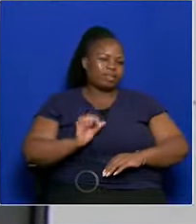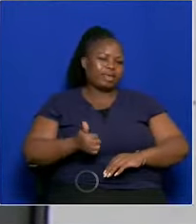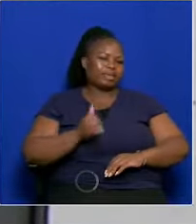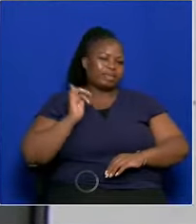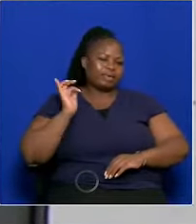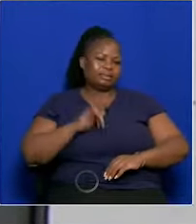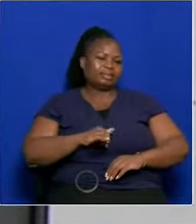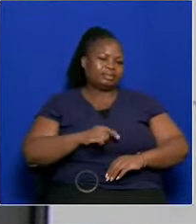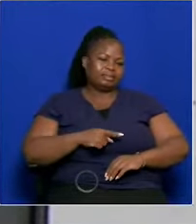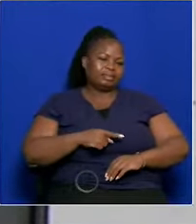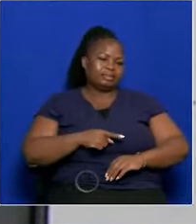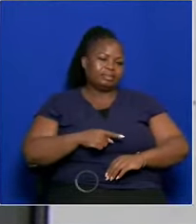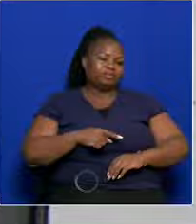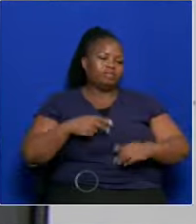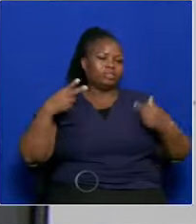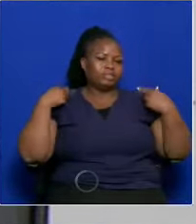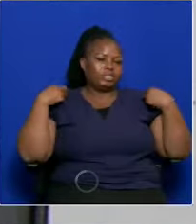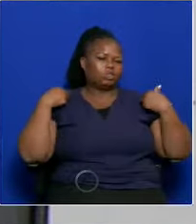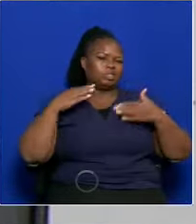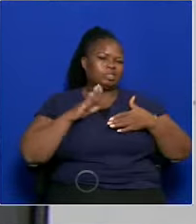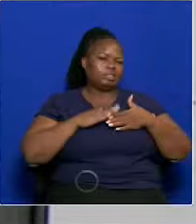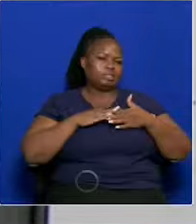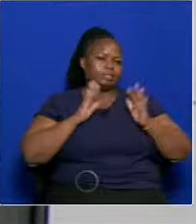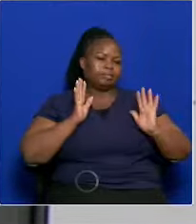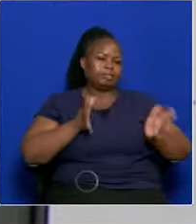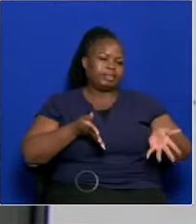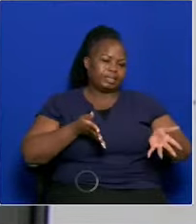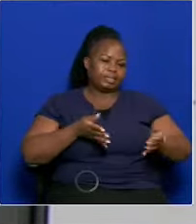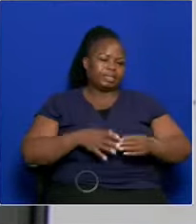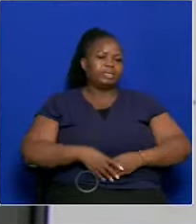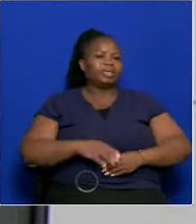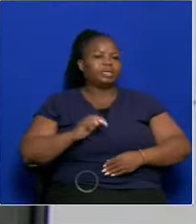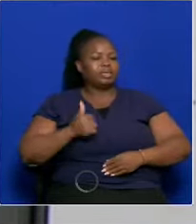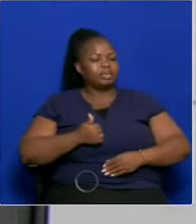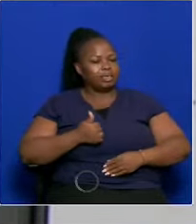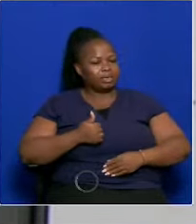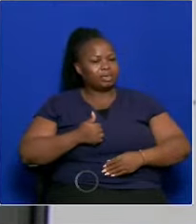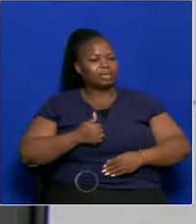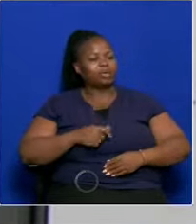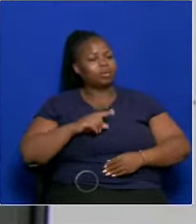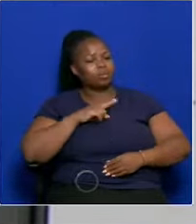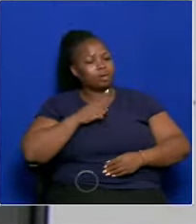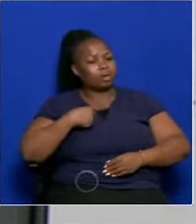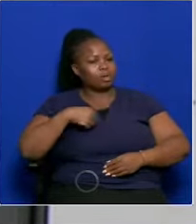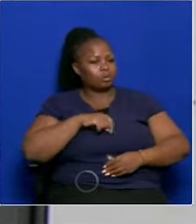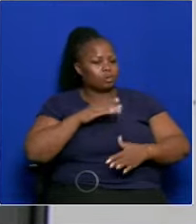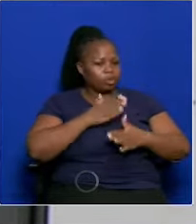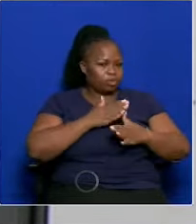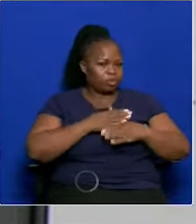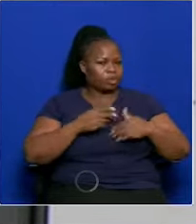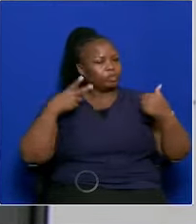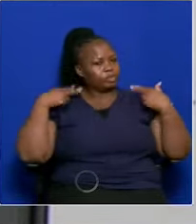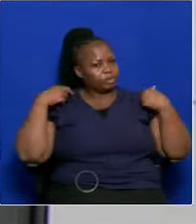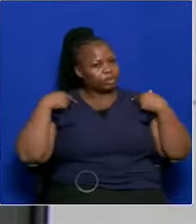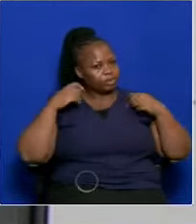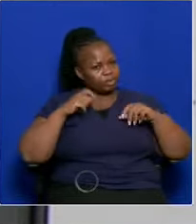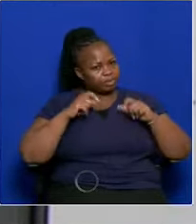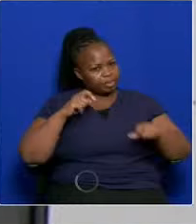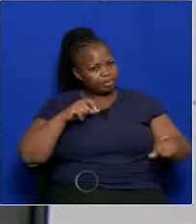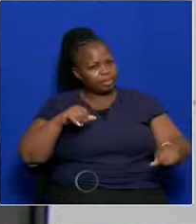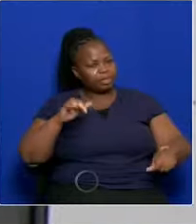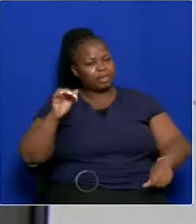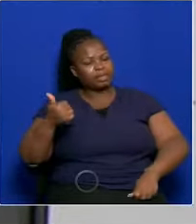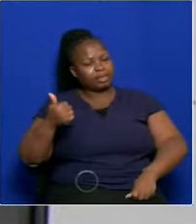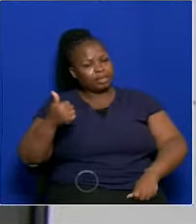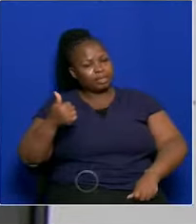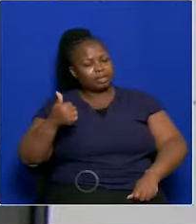for security reasons. Then as we work with security people, then you will ask, you will